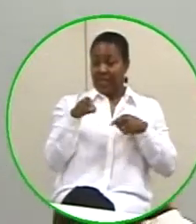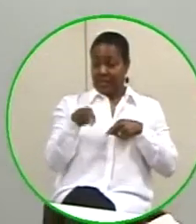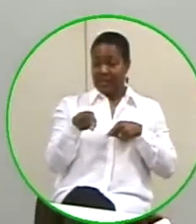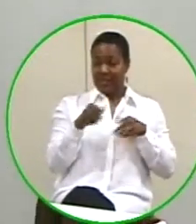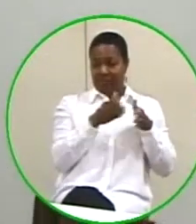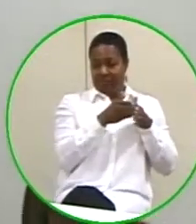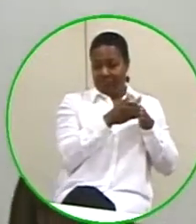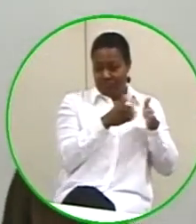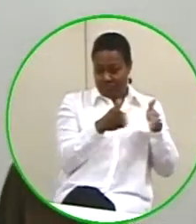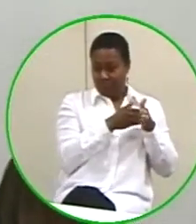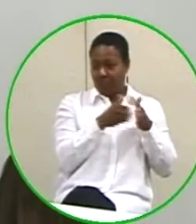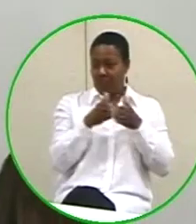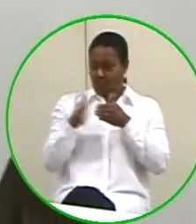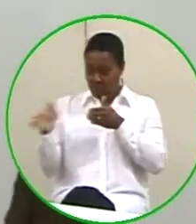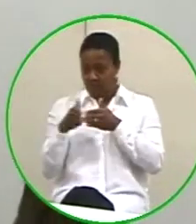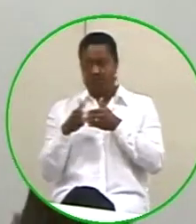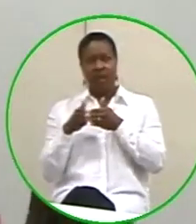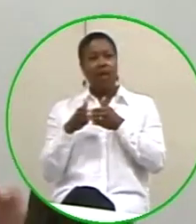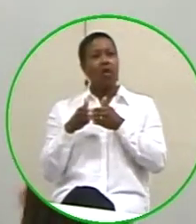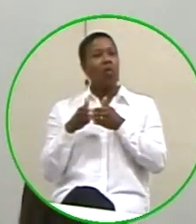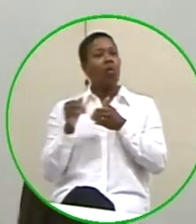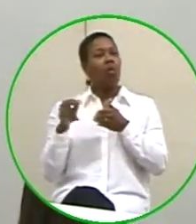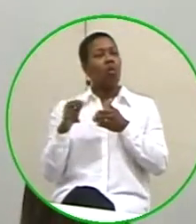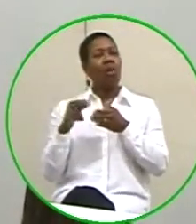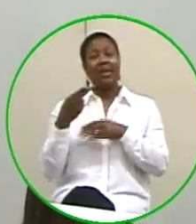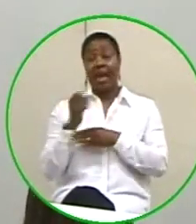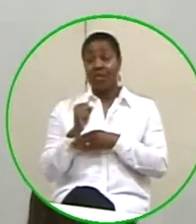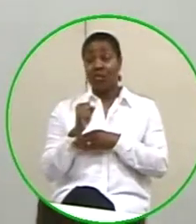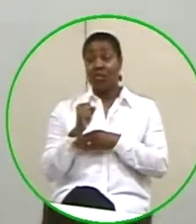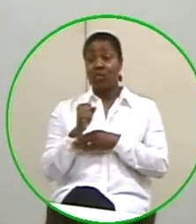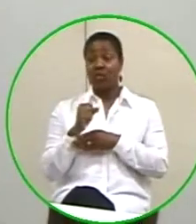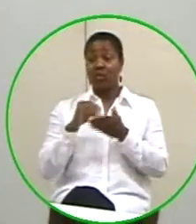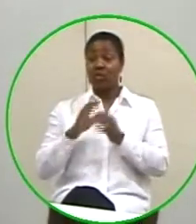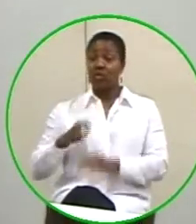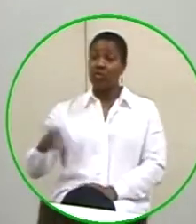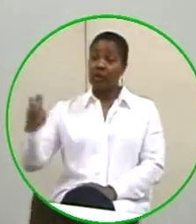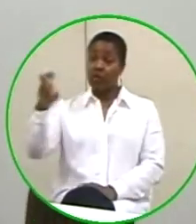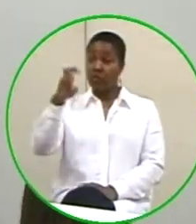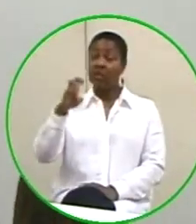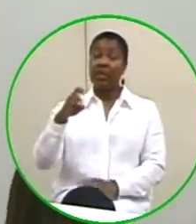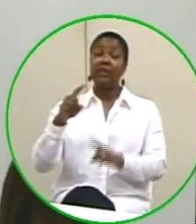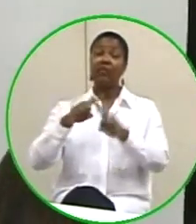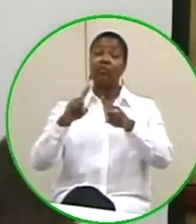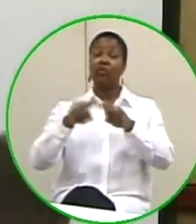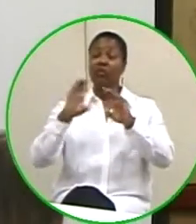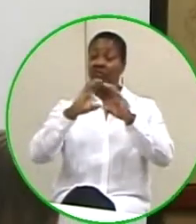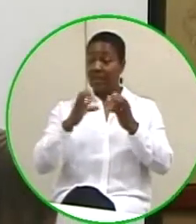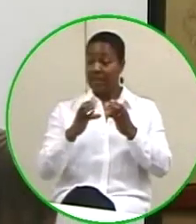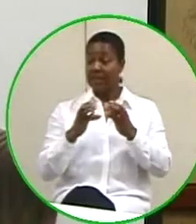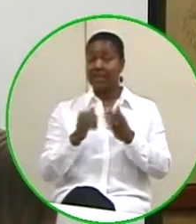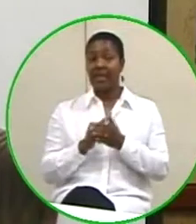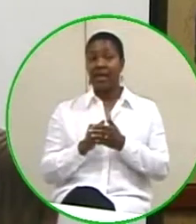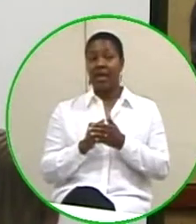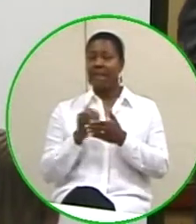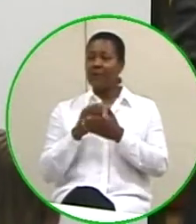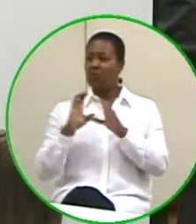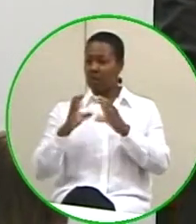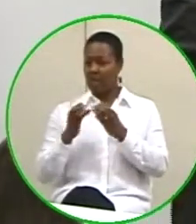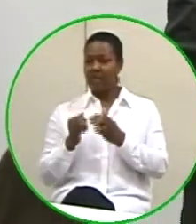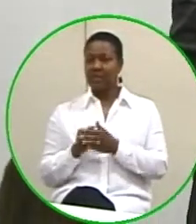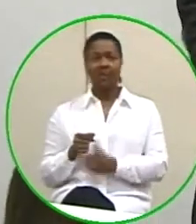high school where they're rotating, it's typically at the end of each period. The student is responsible for going up and saying, Ms. Bianchi, can I have you do